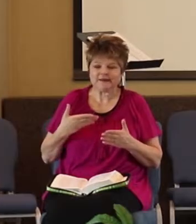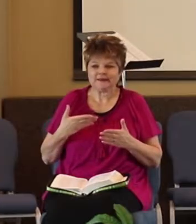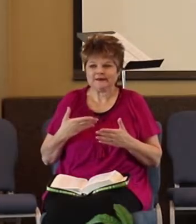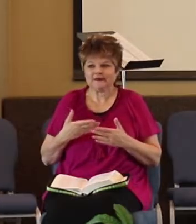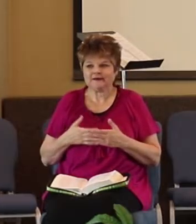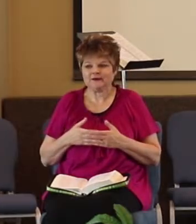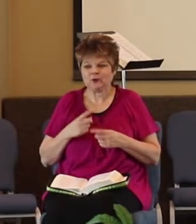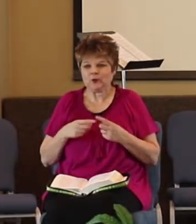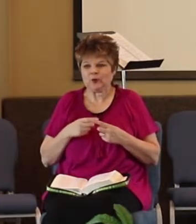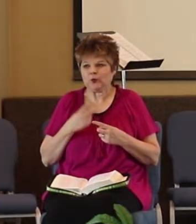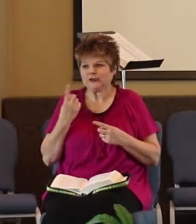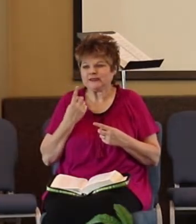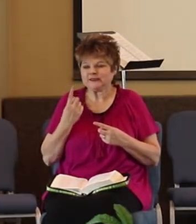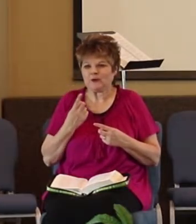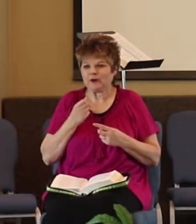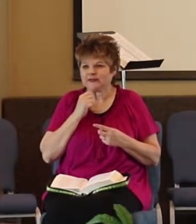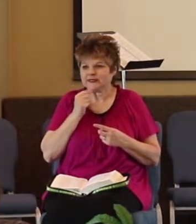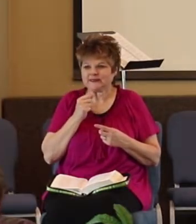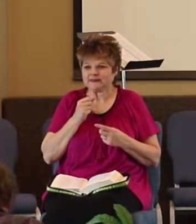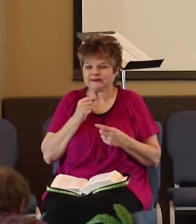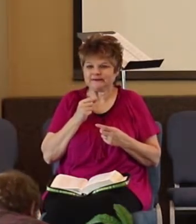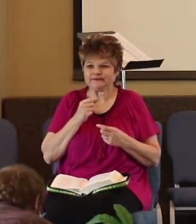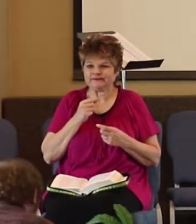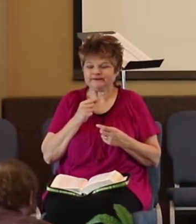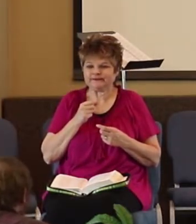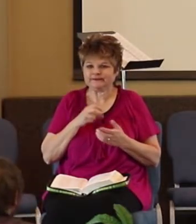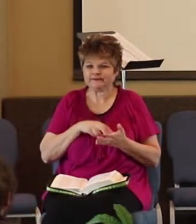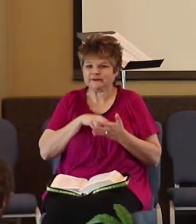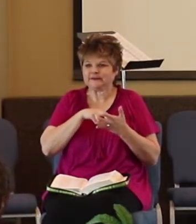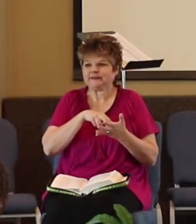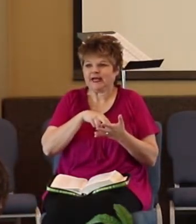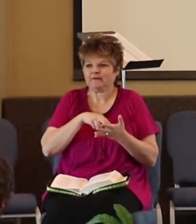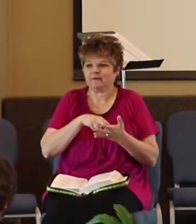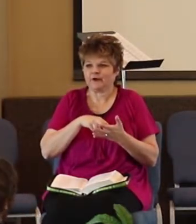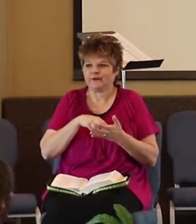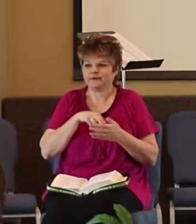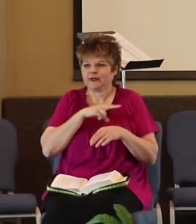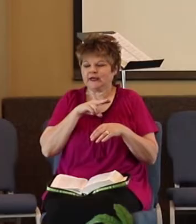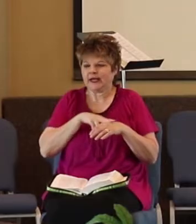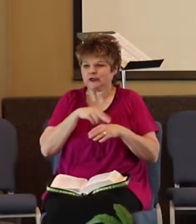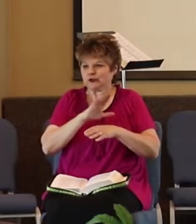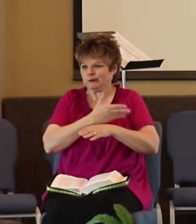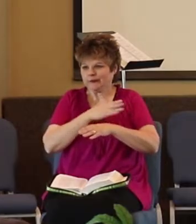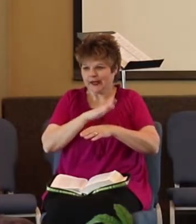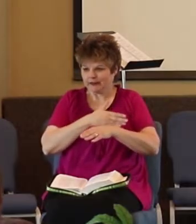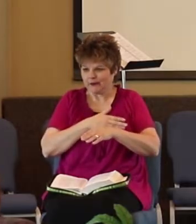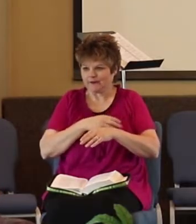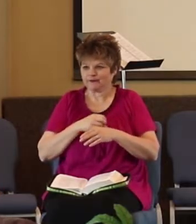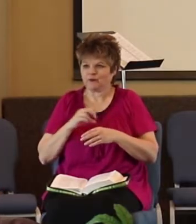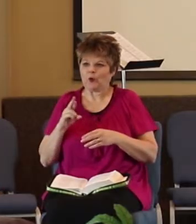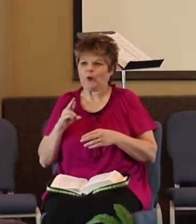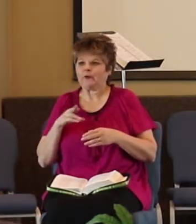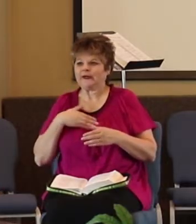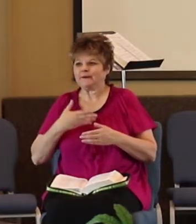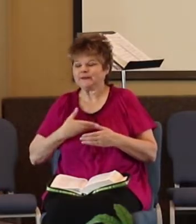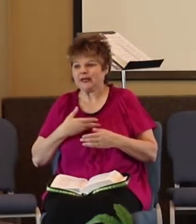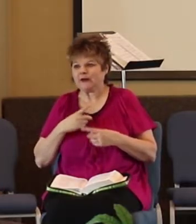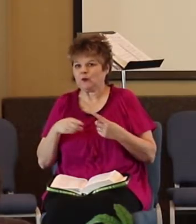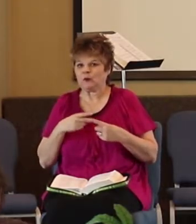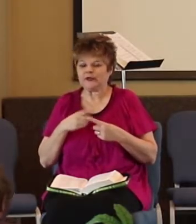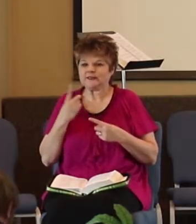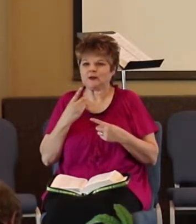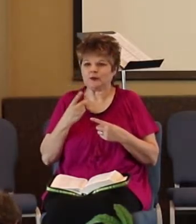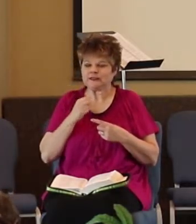We get upset when someone doesn't stand for the national anthem. We get upset when someone